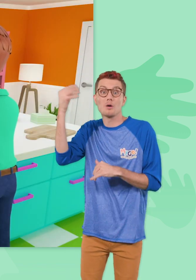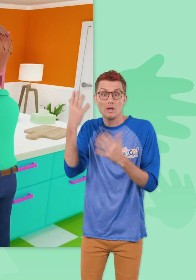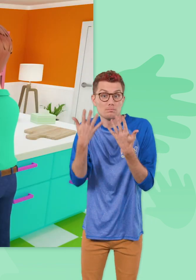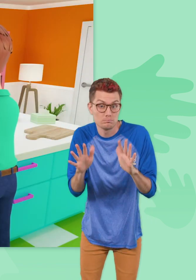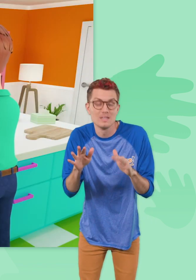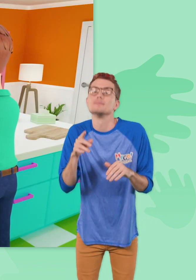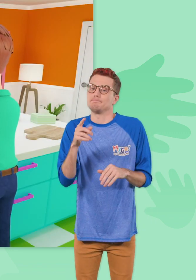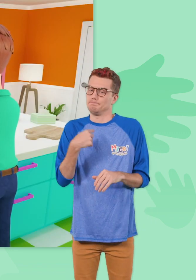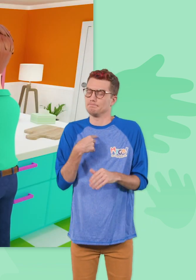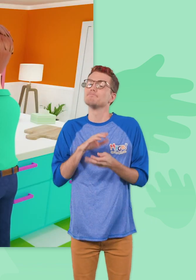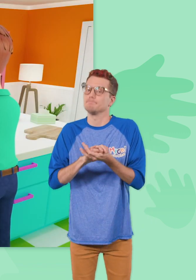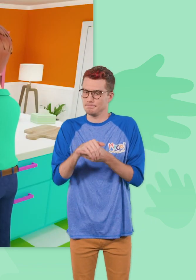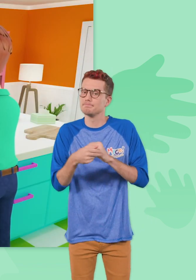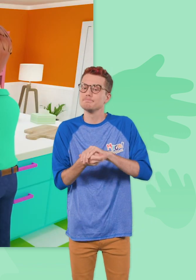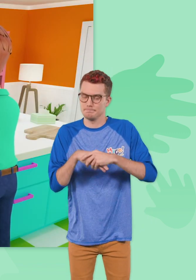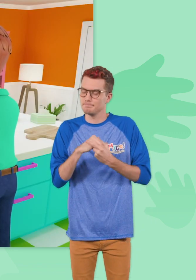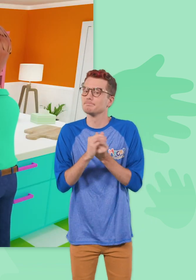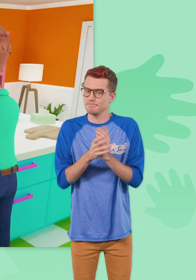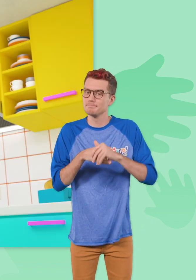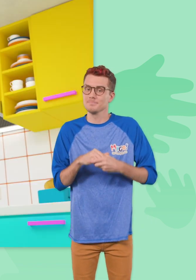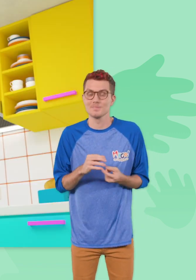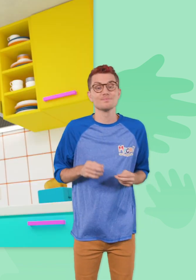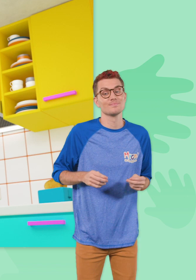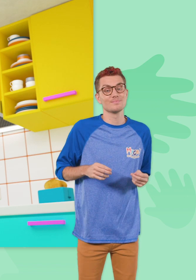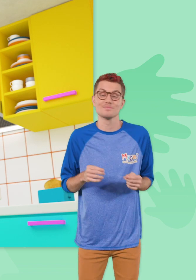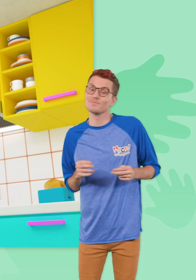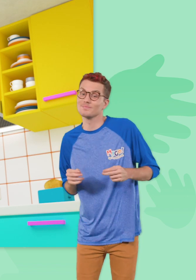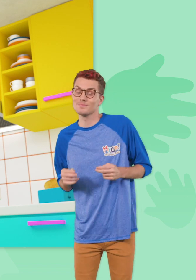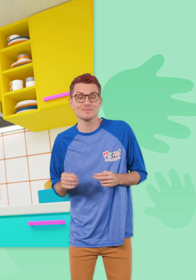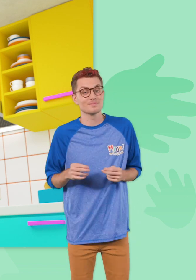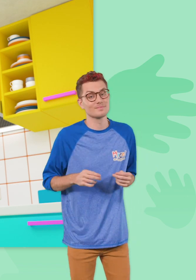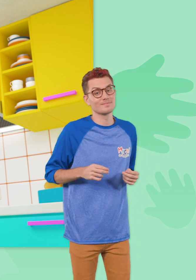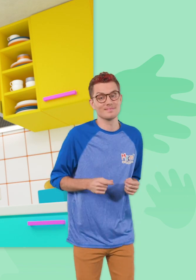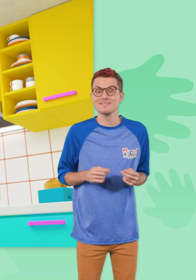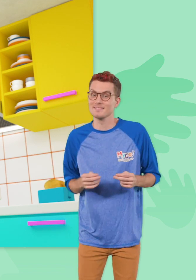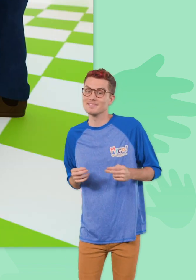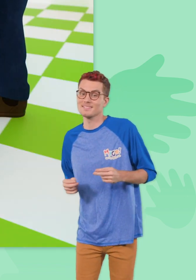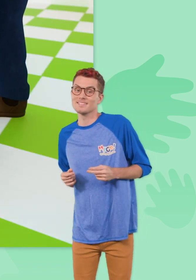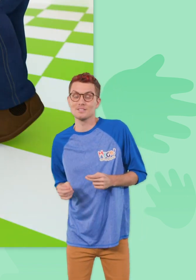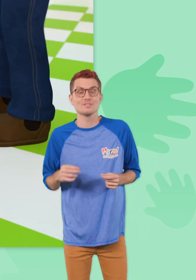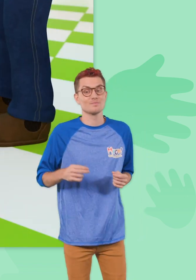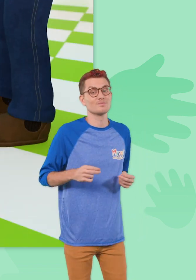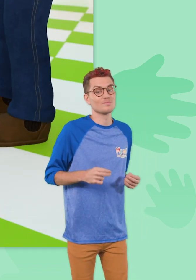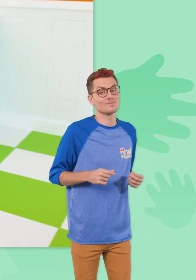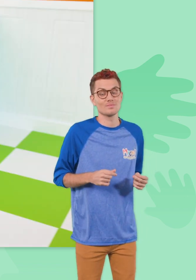After playing outside, I wash my hands.